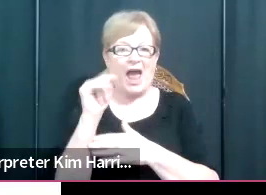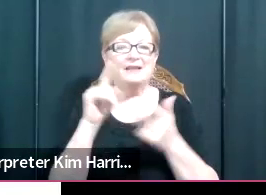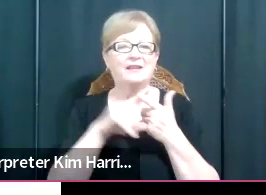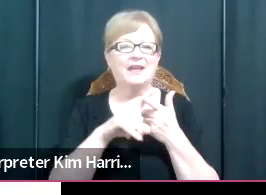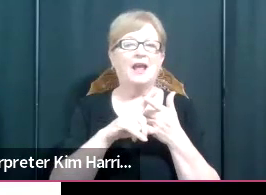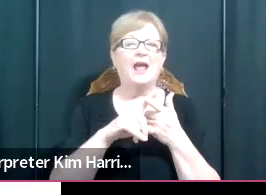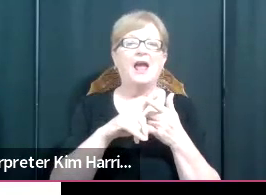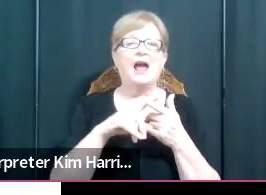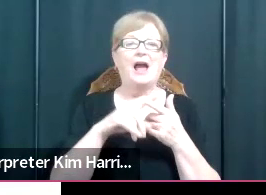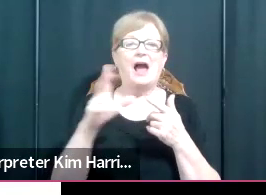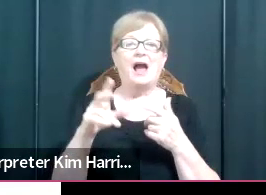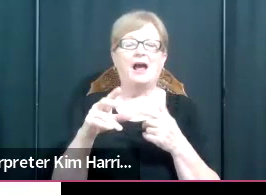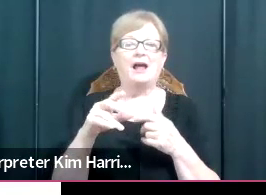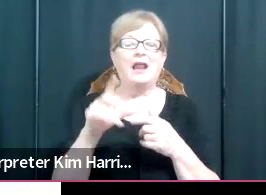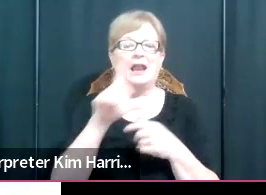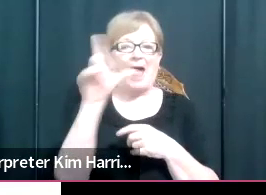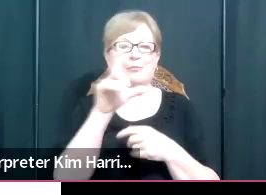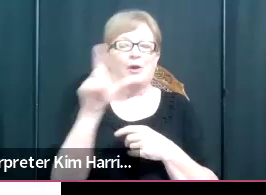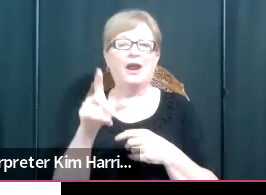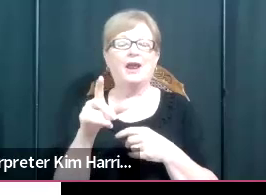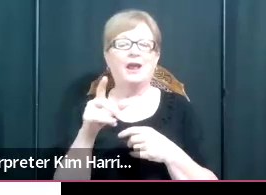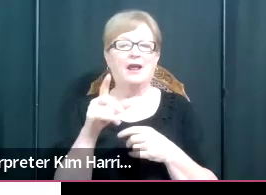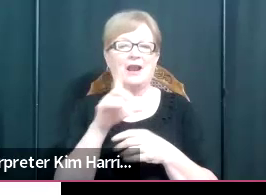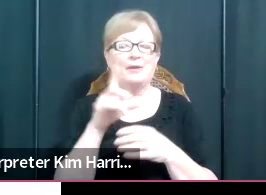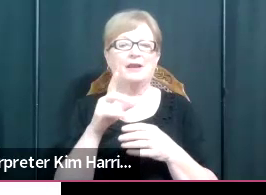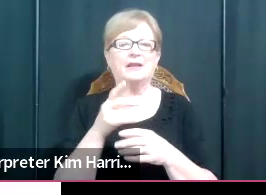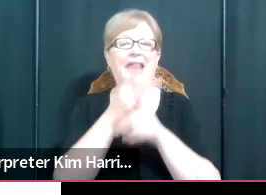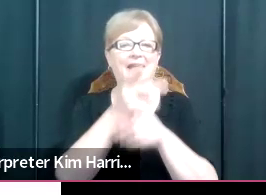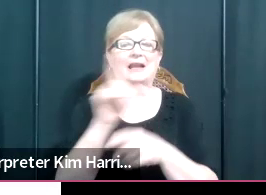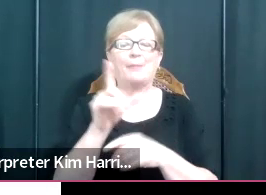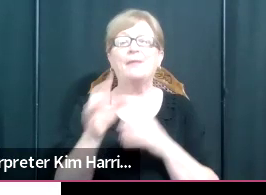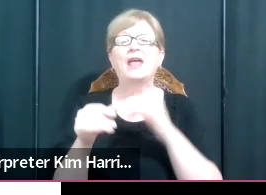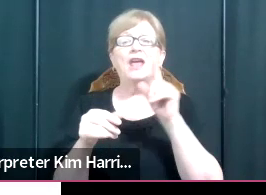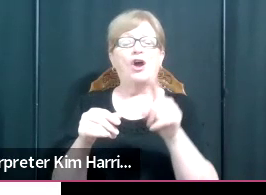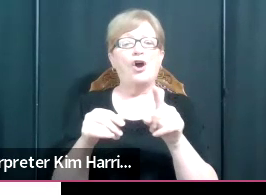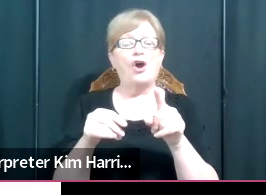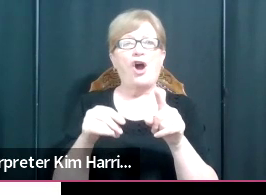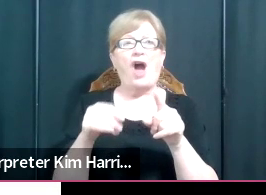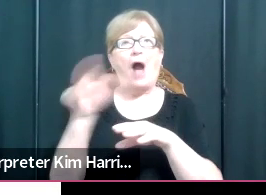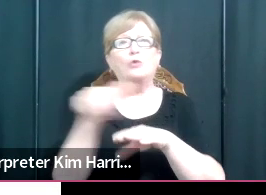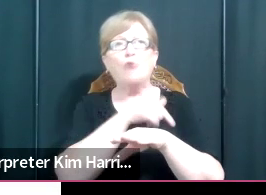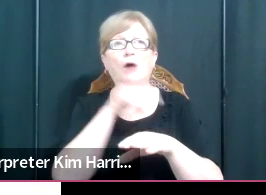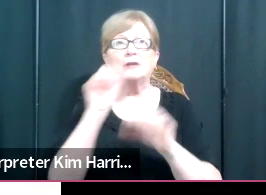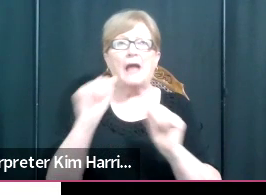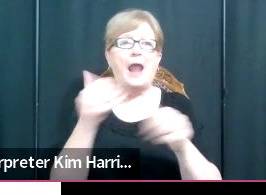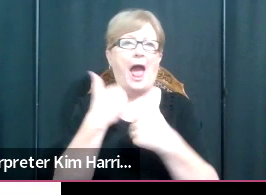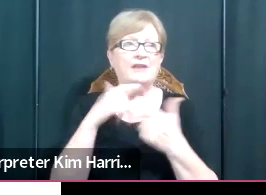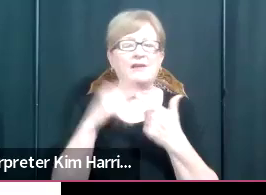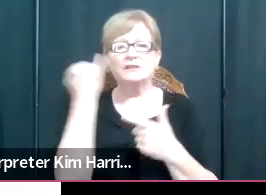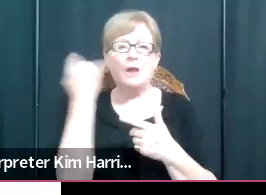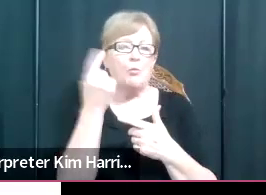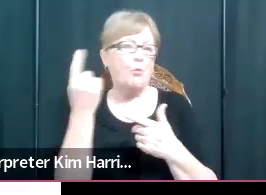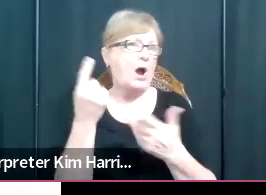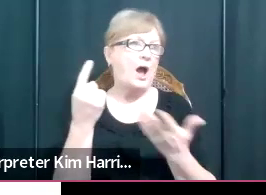I can answer the question about the length of time. So generally what will happen is somebody will call us